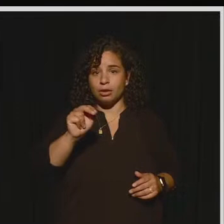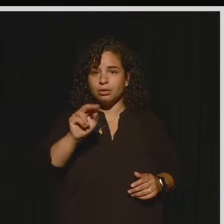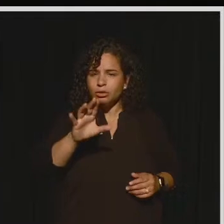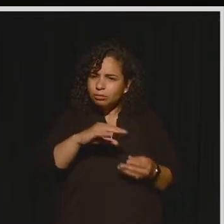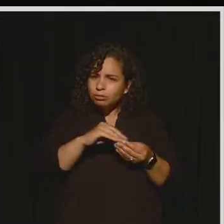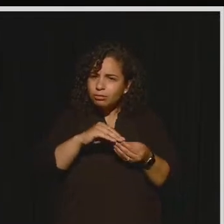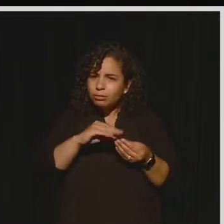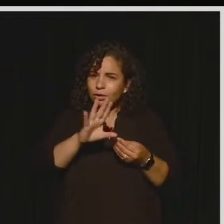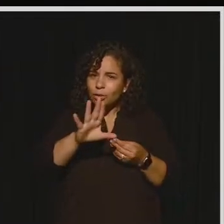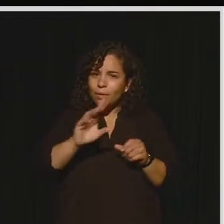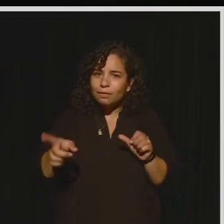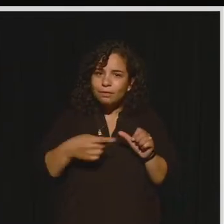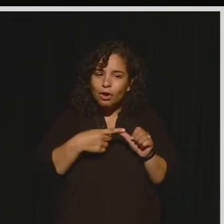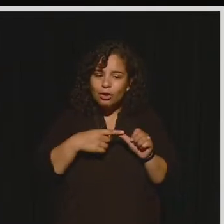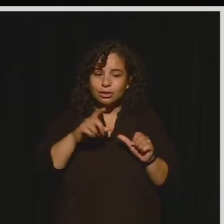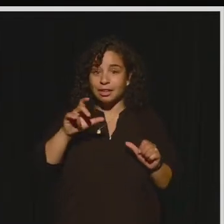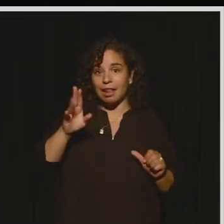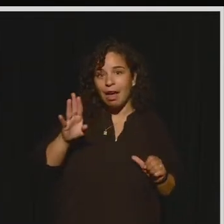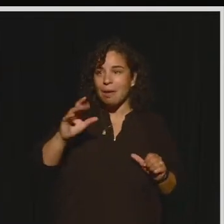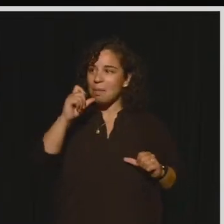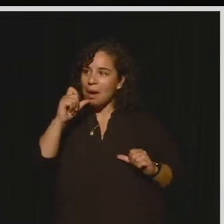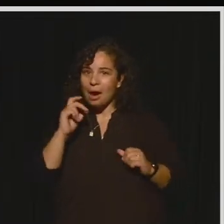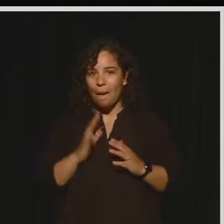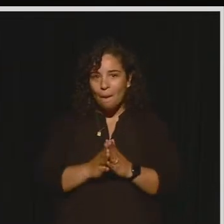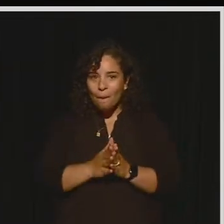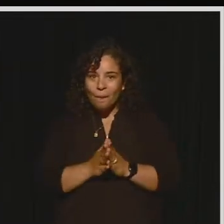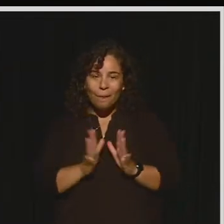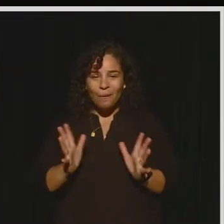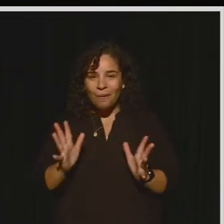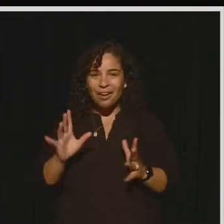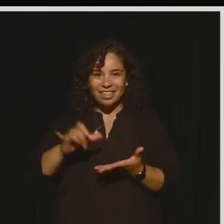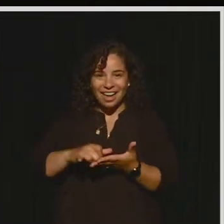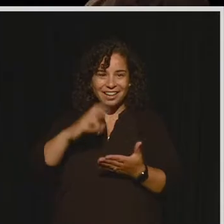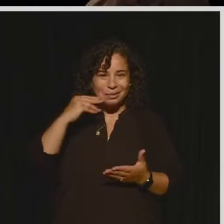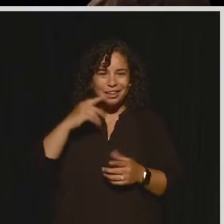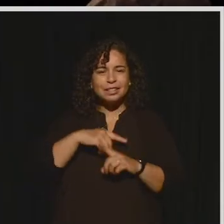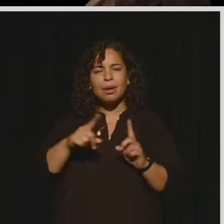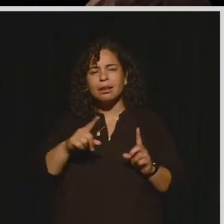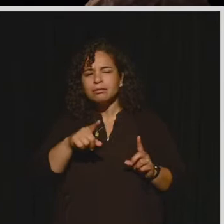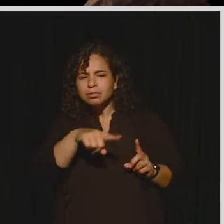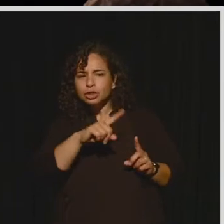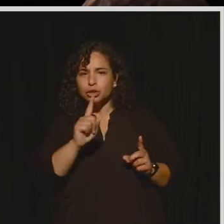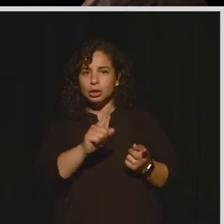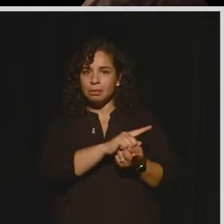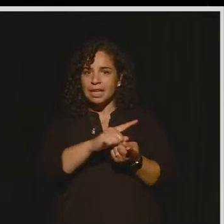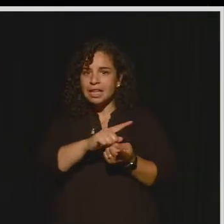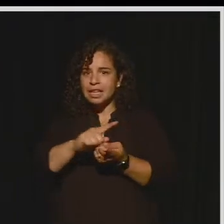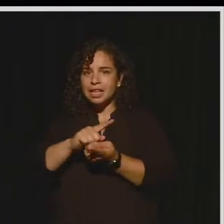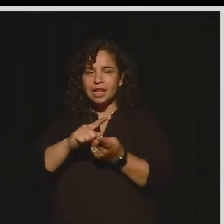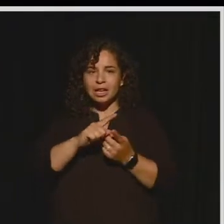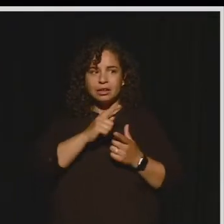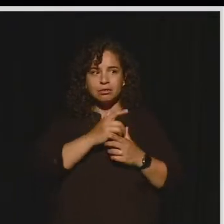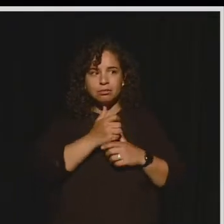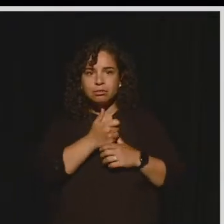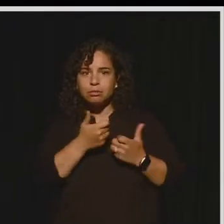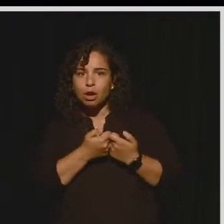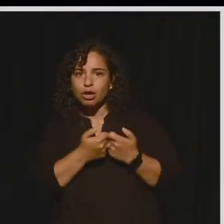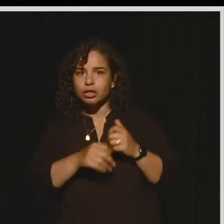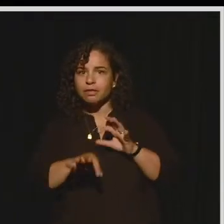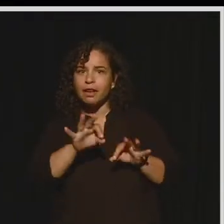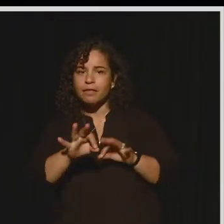about that first club and bar experience, but how did folks meet each other? That was it. I